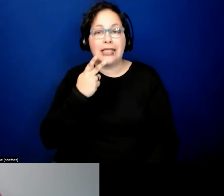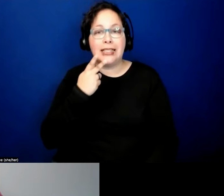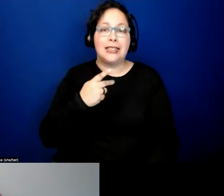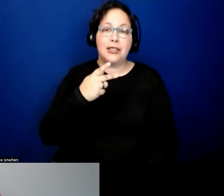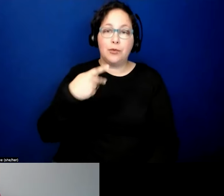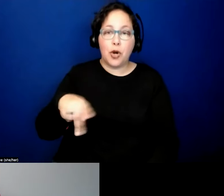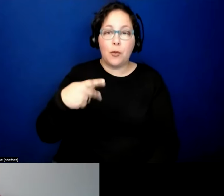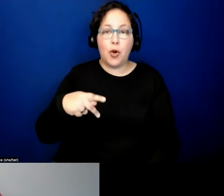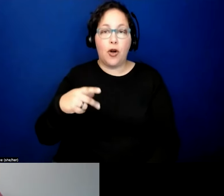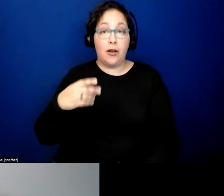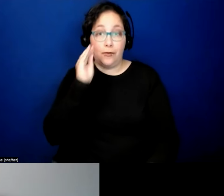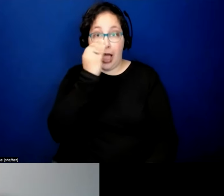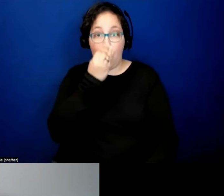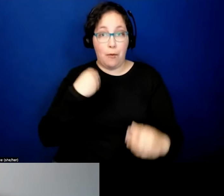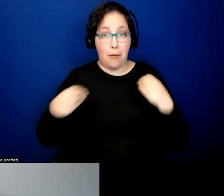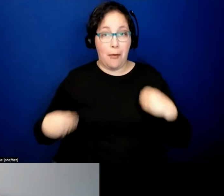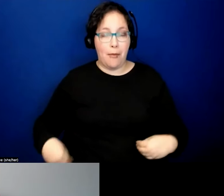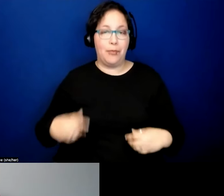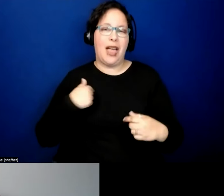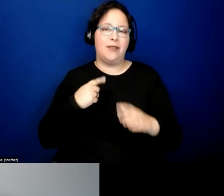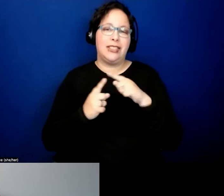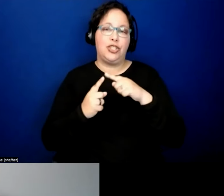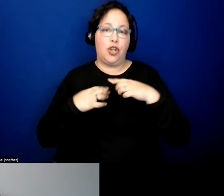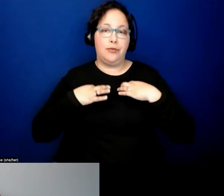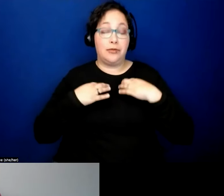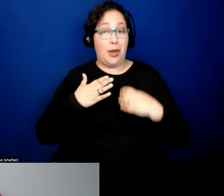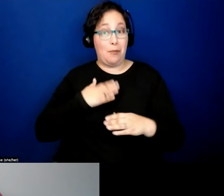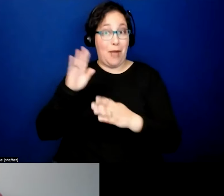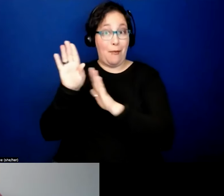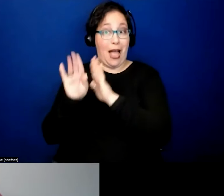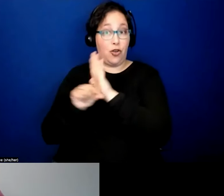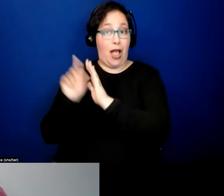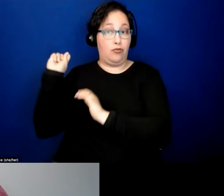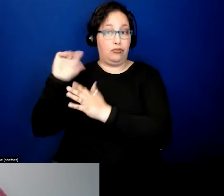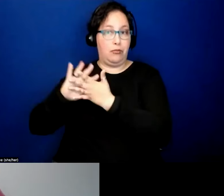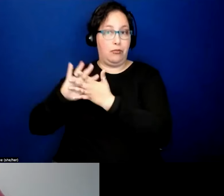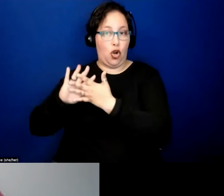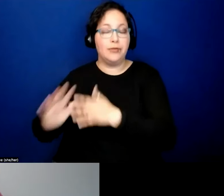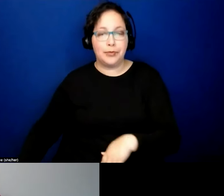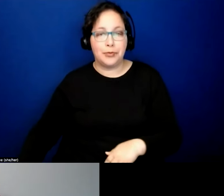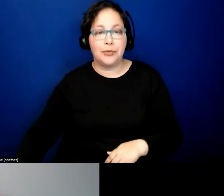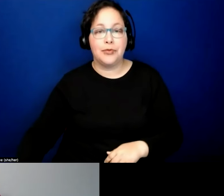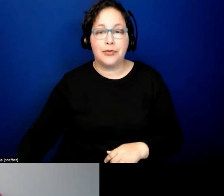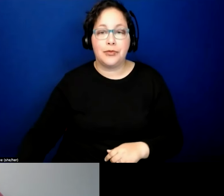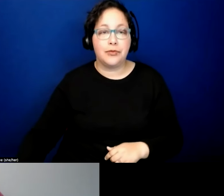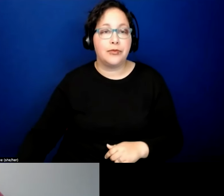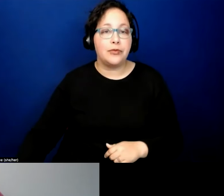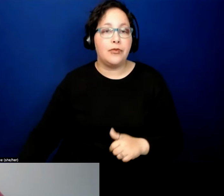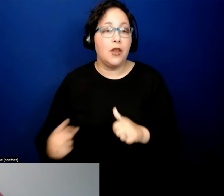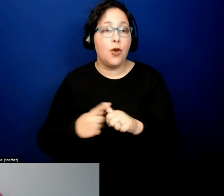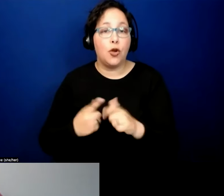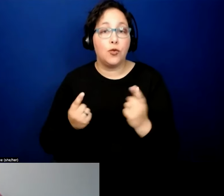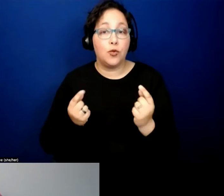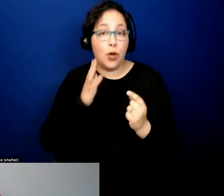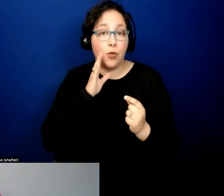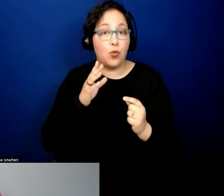it over a black t-shirt, and my background is blurred out. First, today we're going to hear from